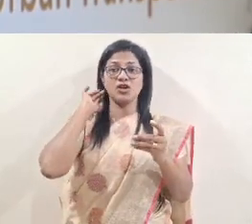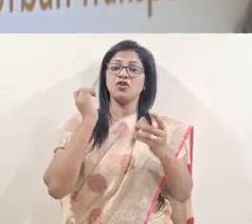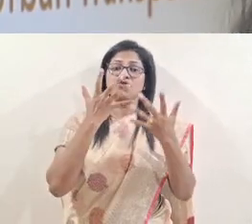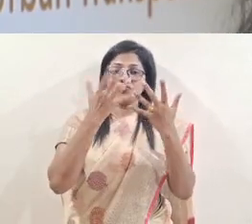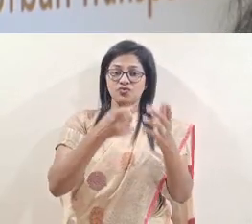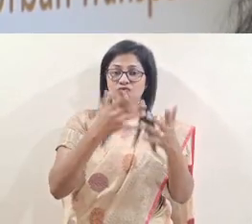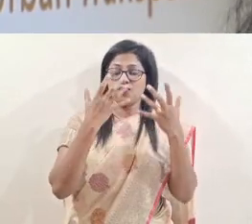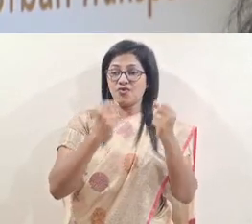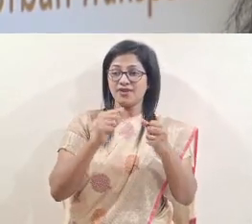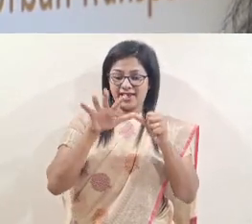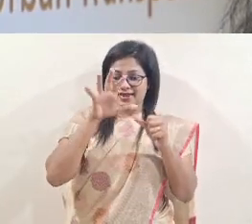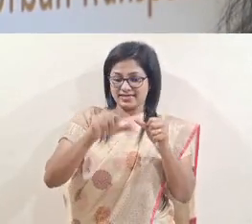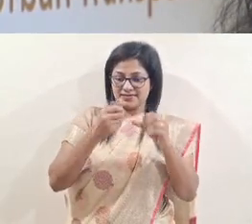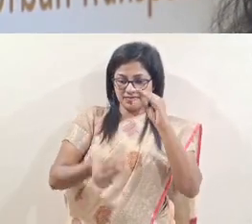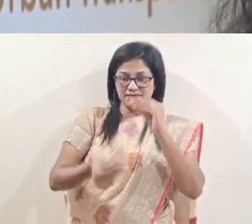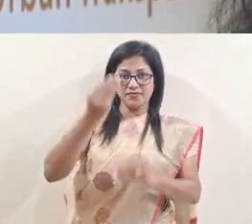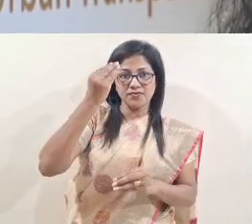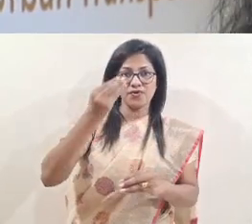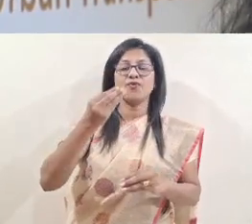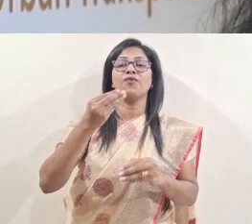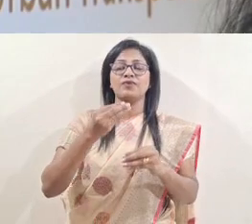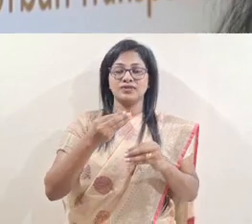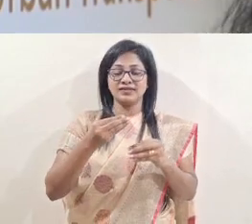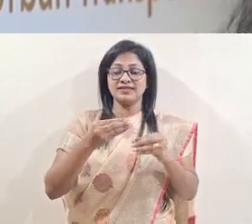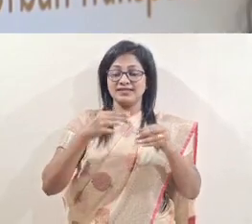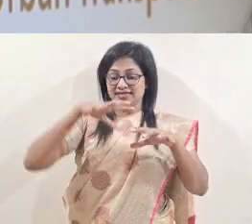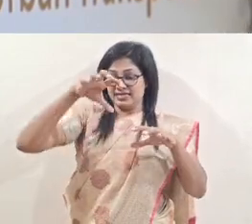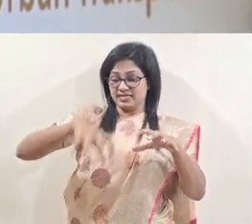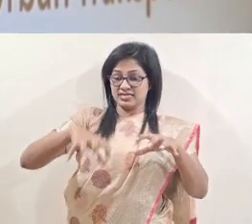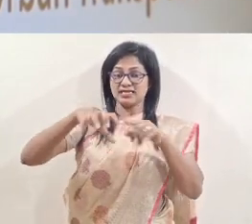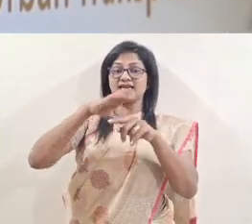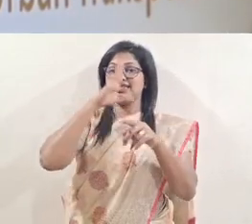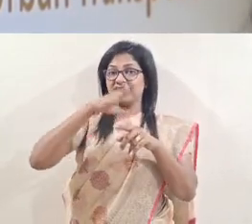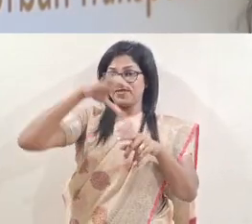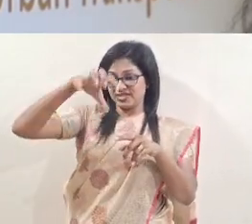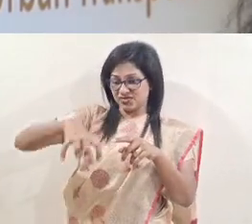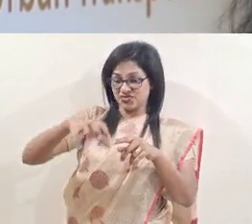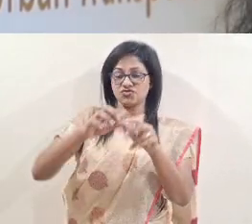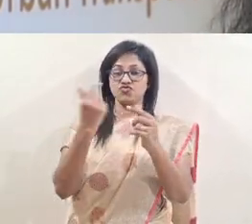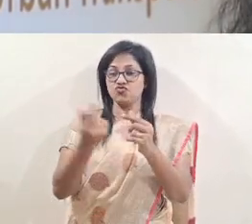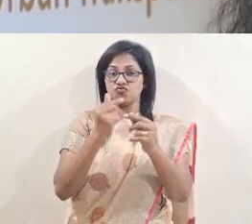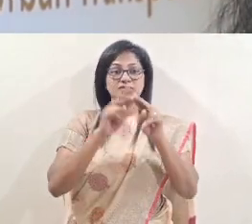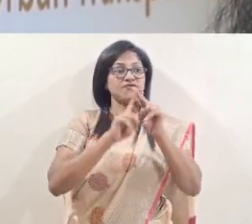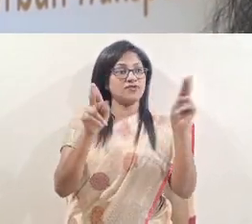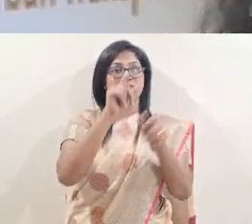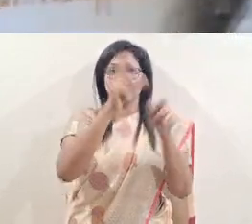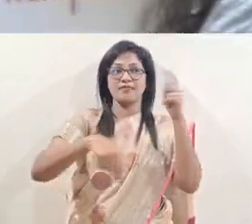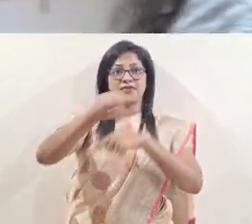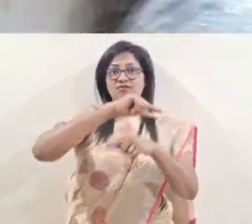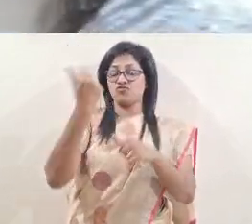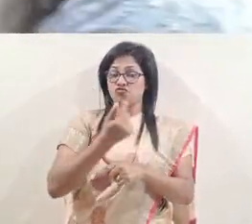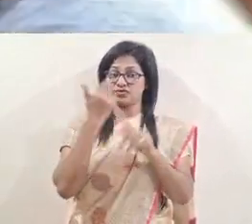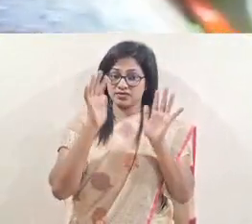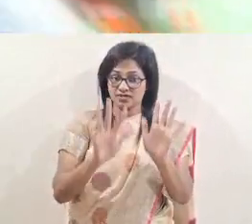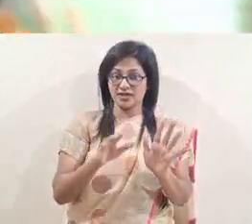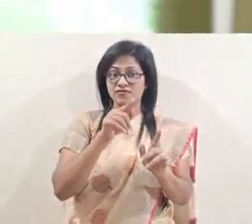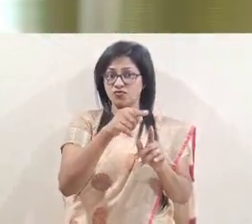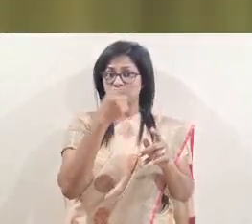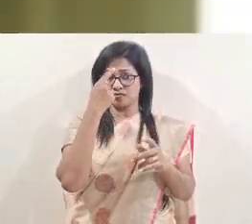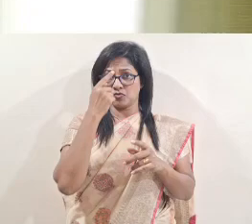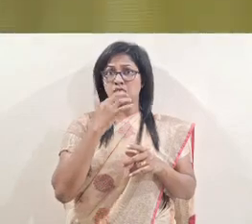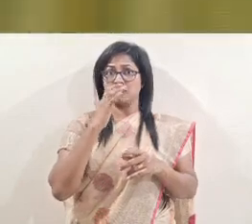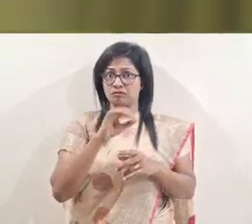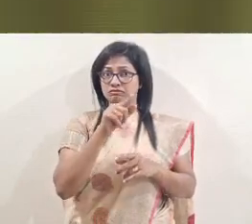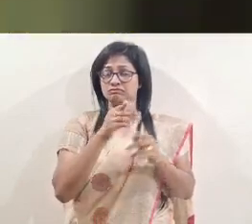the station in order to see that station is being utilized by all section of people. So are you really going on